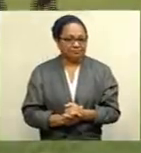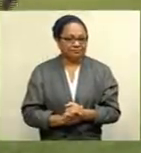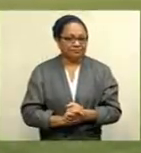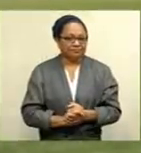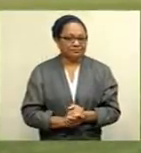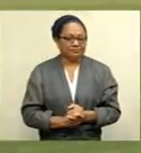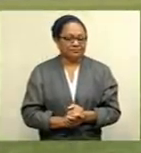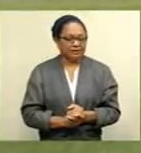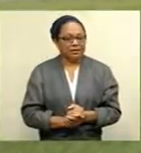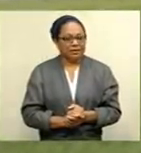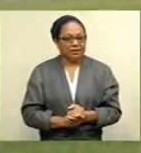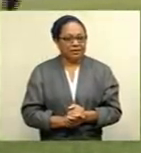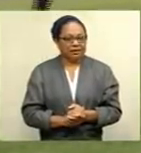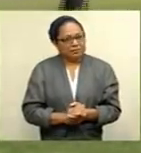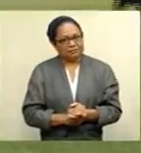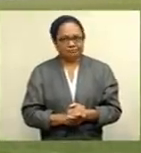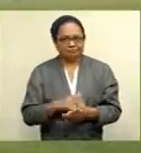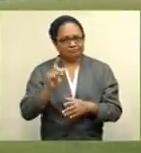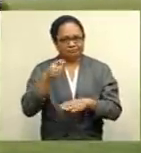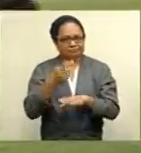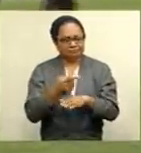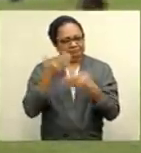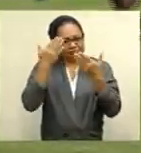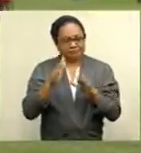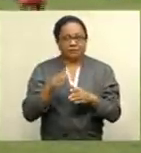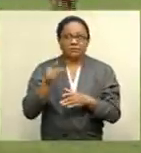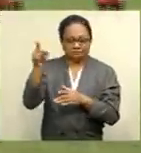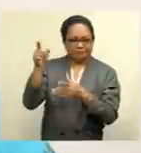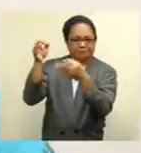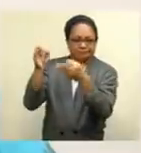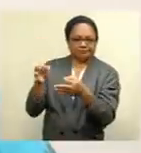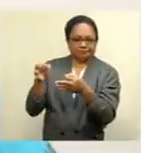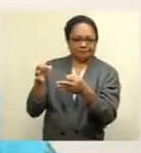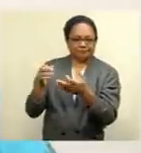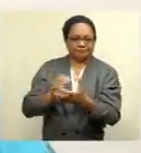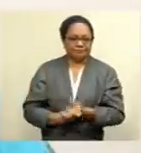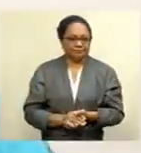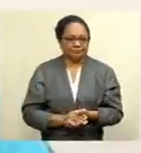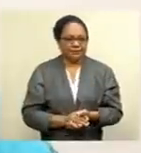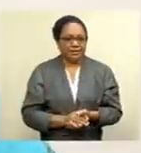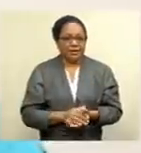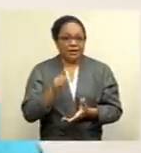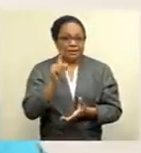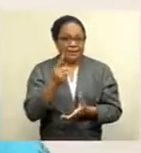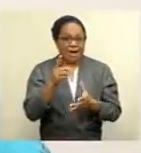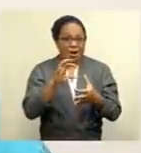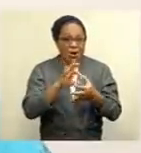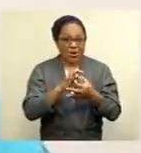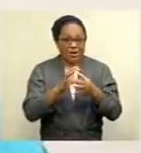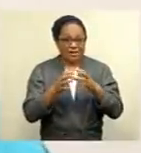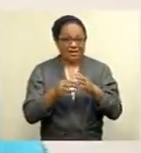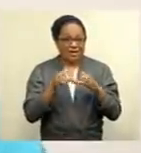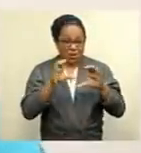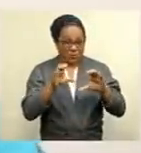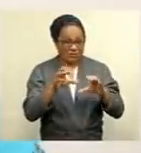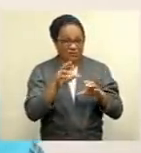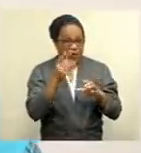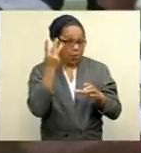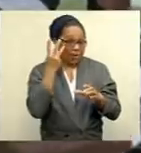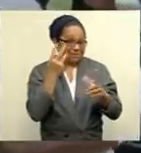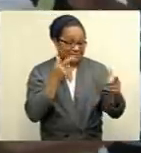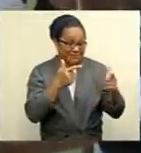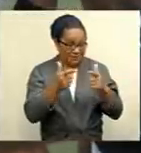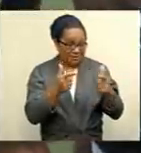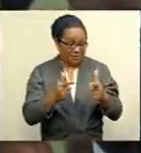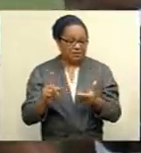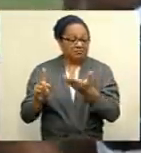Yeah, I don't know what's there next week. They will decide, FRU. However, the Olympics bronze medal winning coach says he is